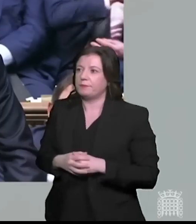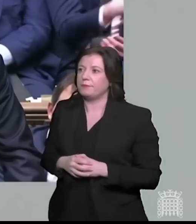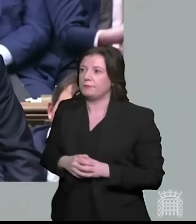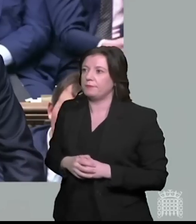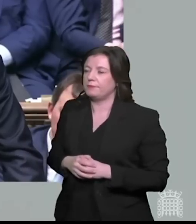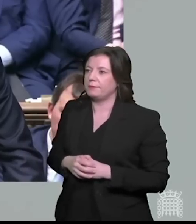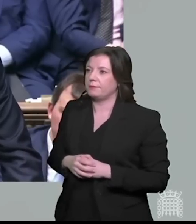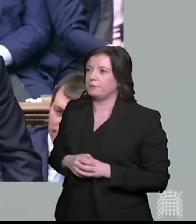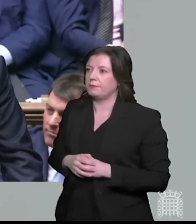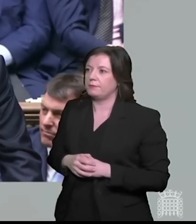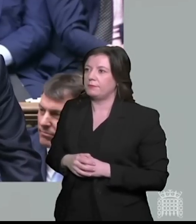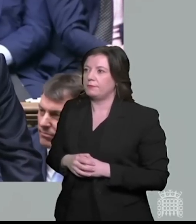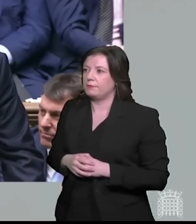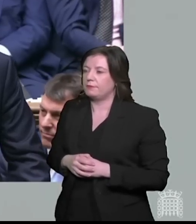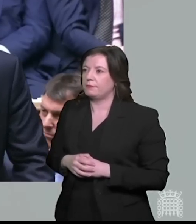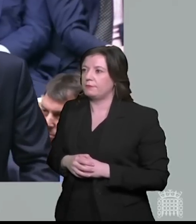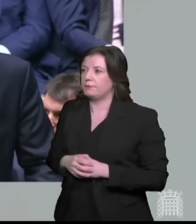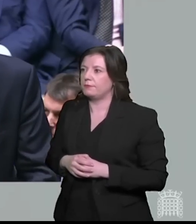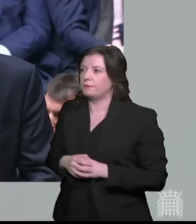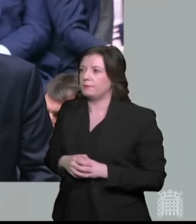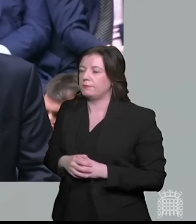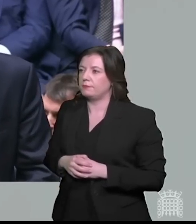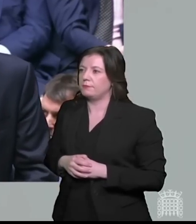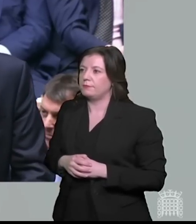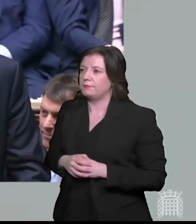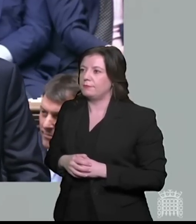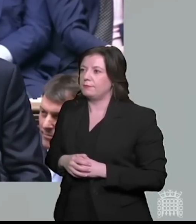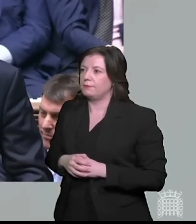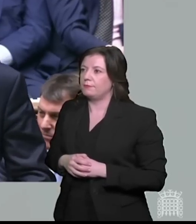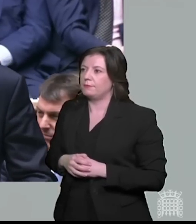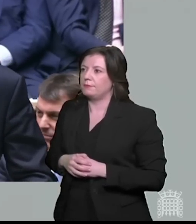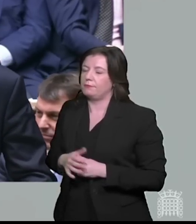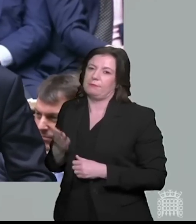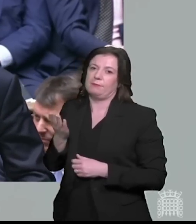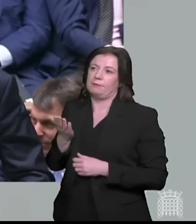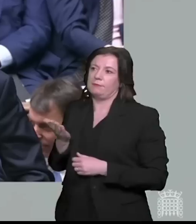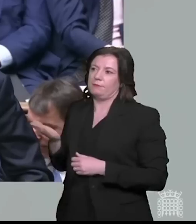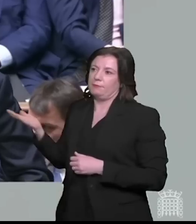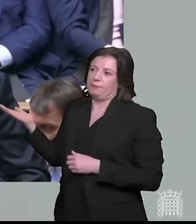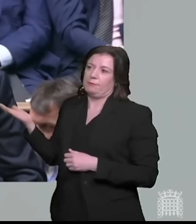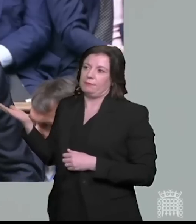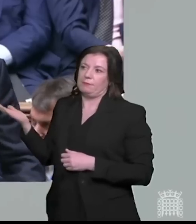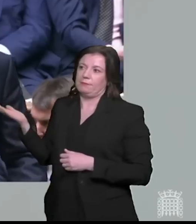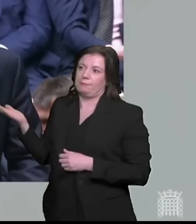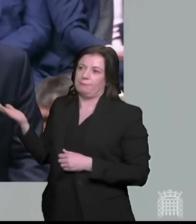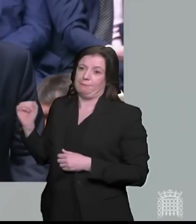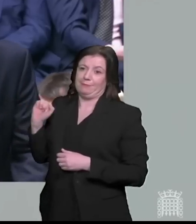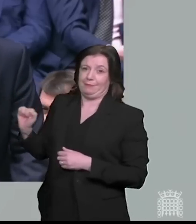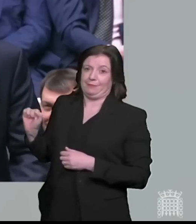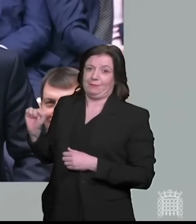Now, there have been no more powerful advocates for this than the Honourable Member for Innismon,